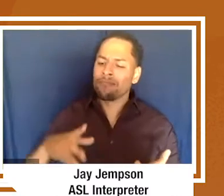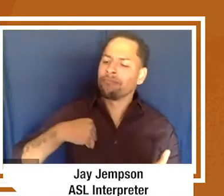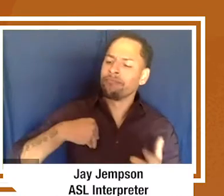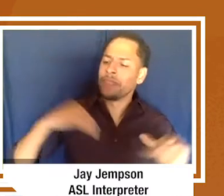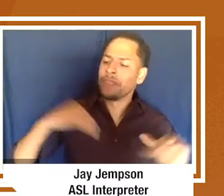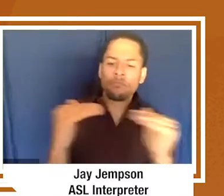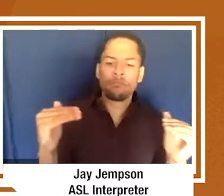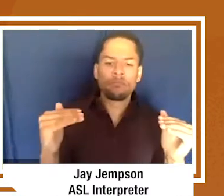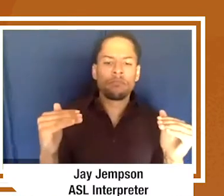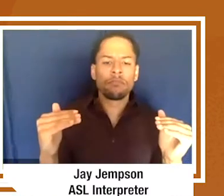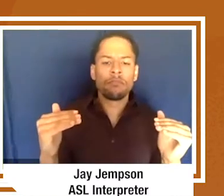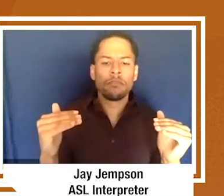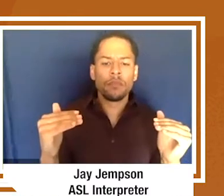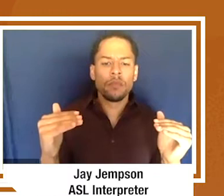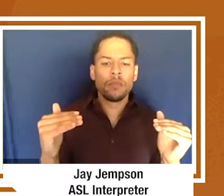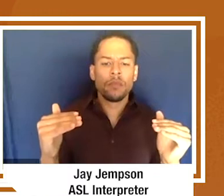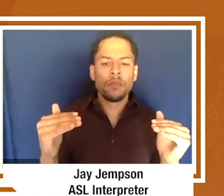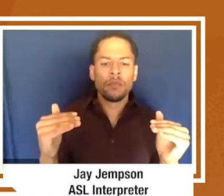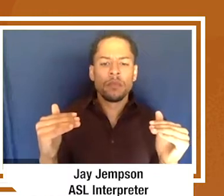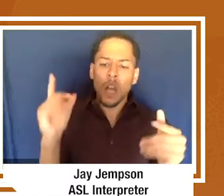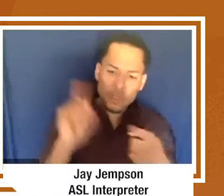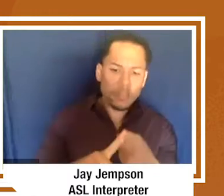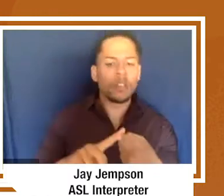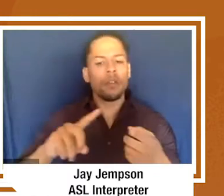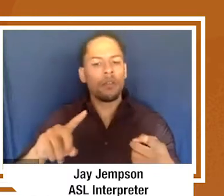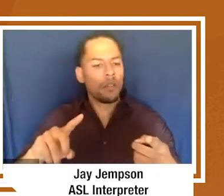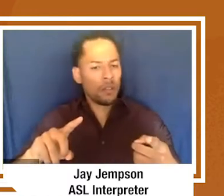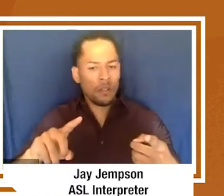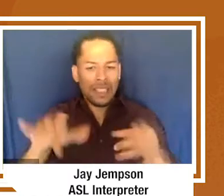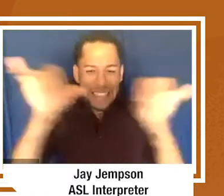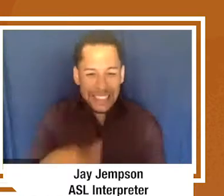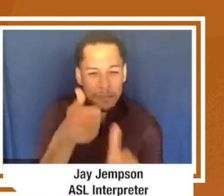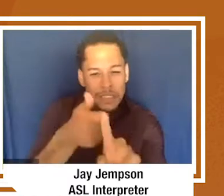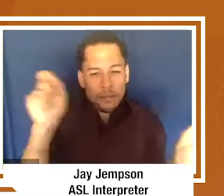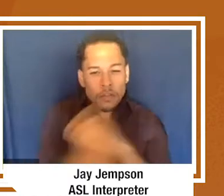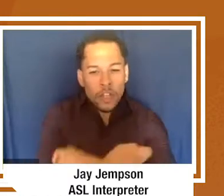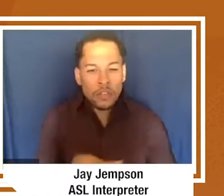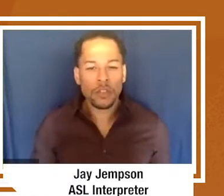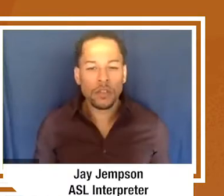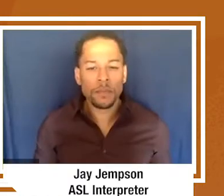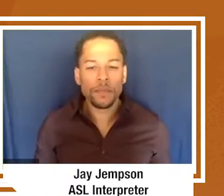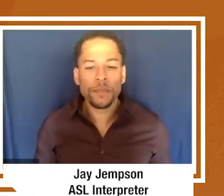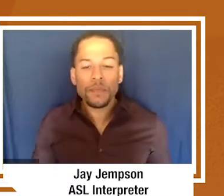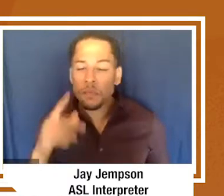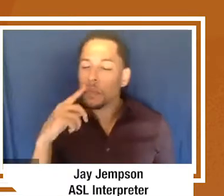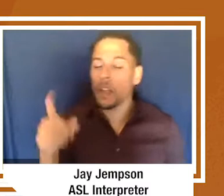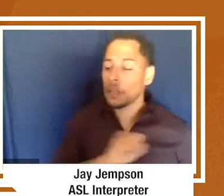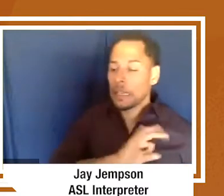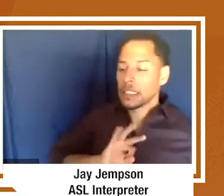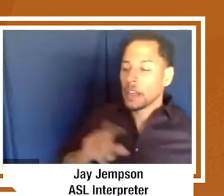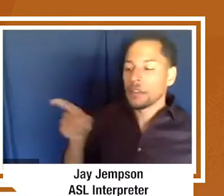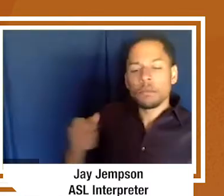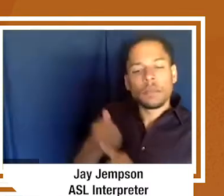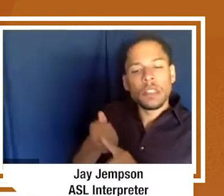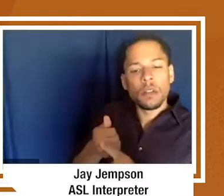never could have imagined. I shared today with the staff, I was doing some scrolling on the internet, that